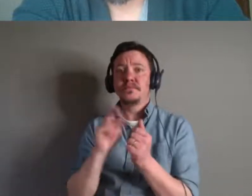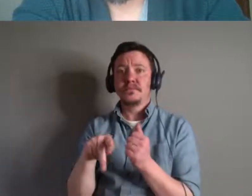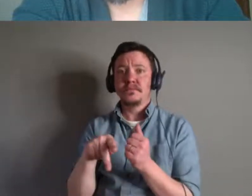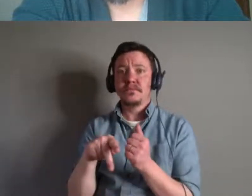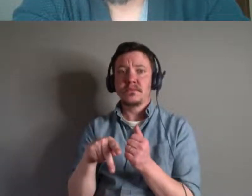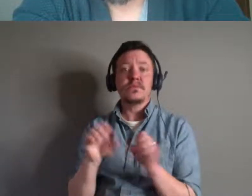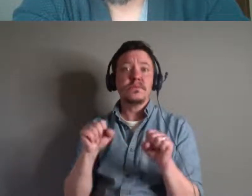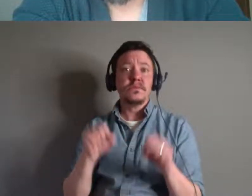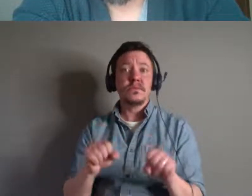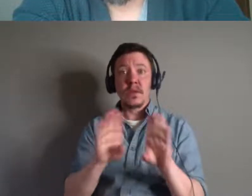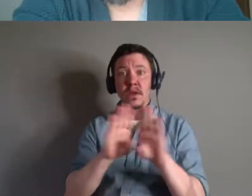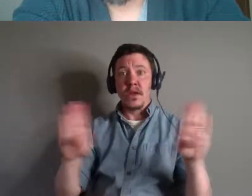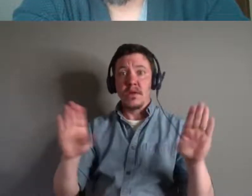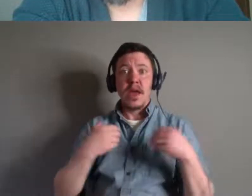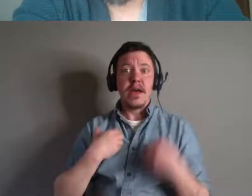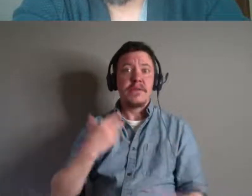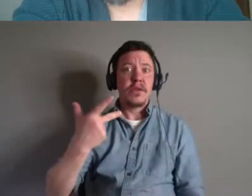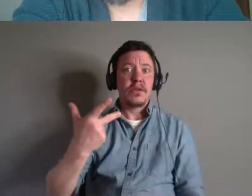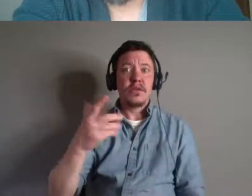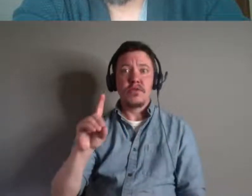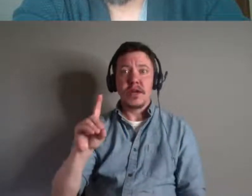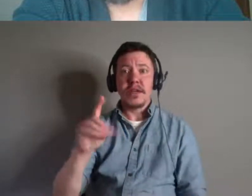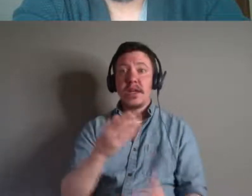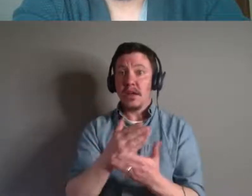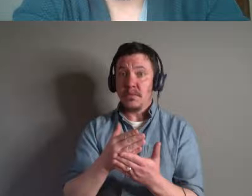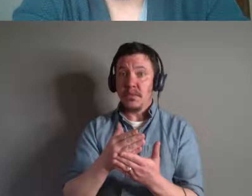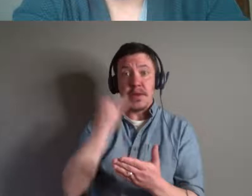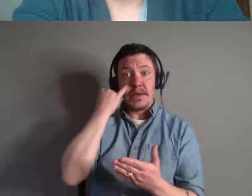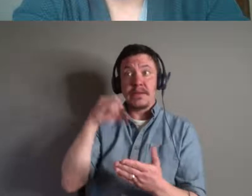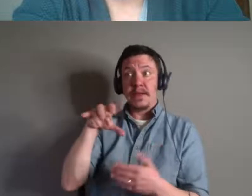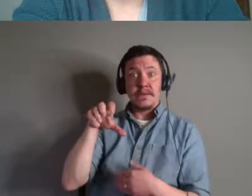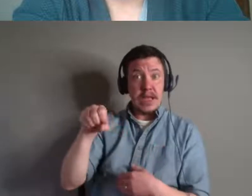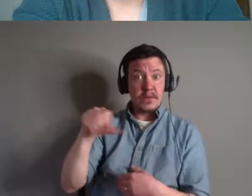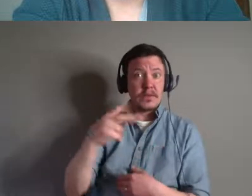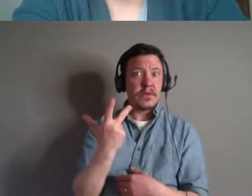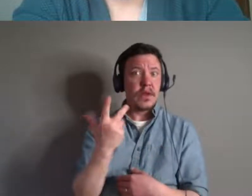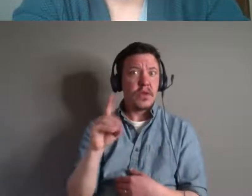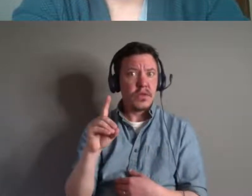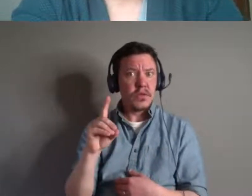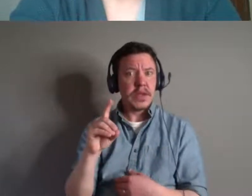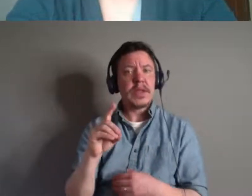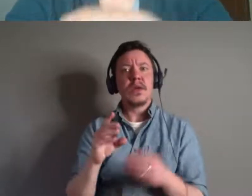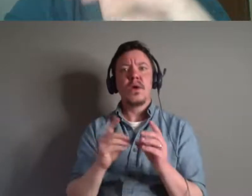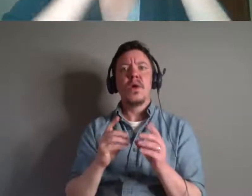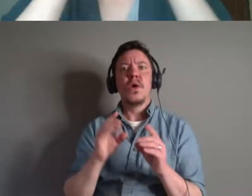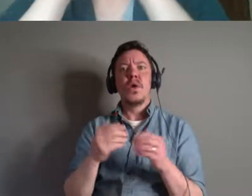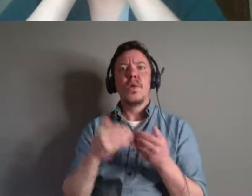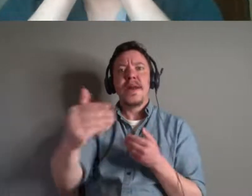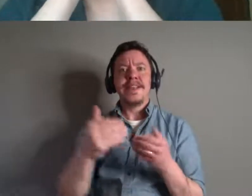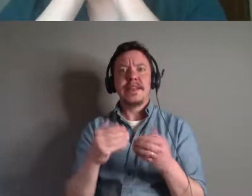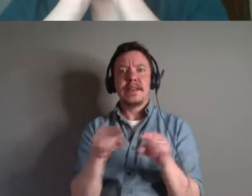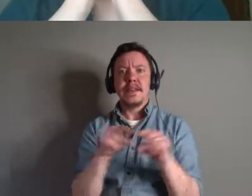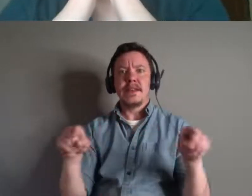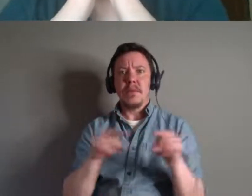can the mural have 3D components? And if yes, what depth could be possible? That's